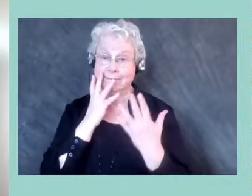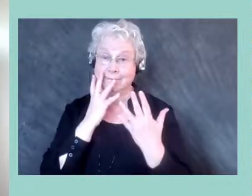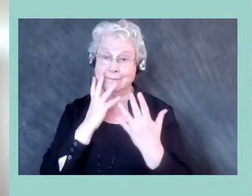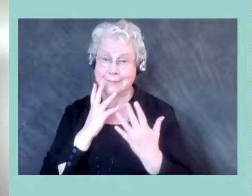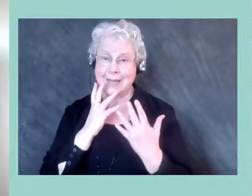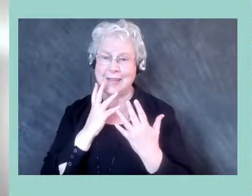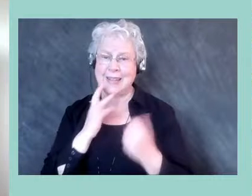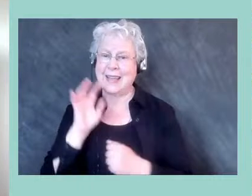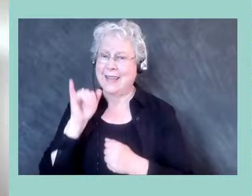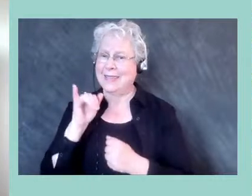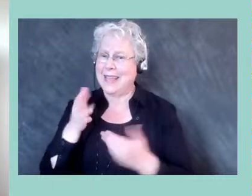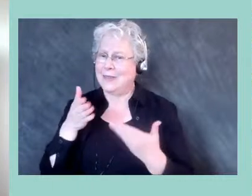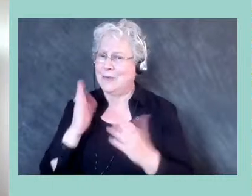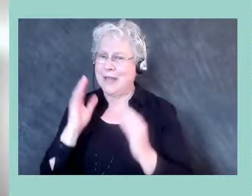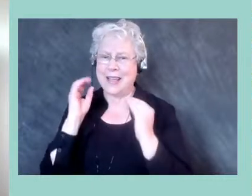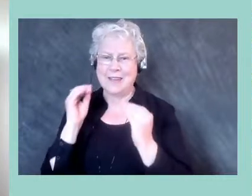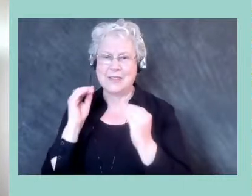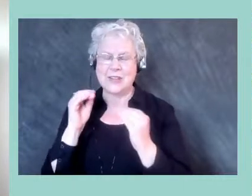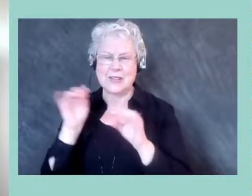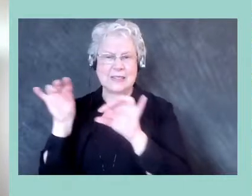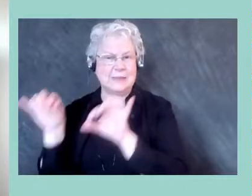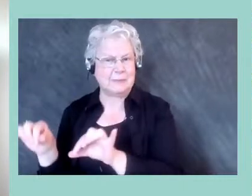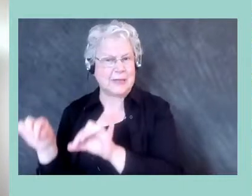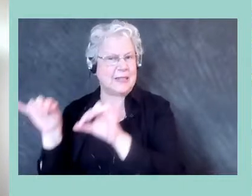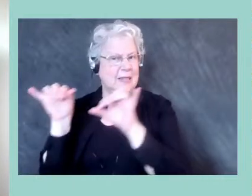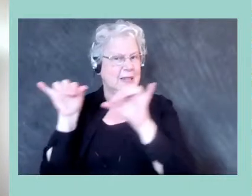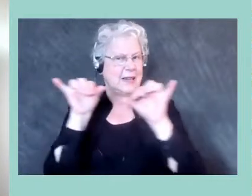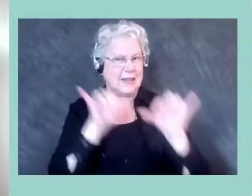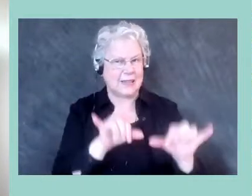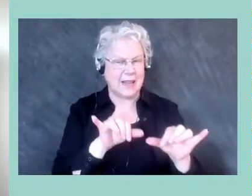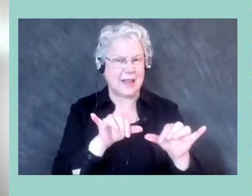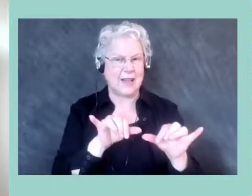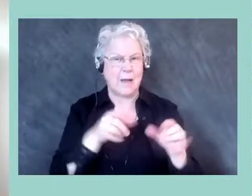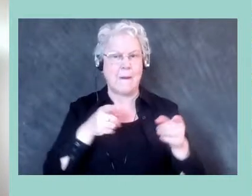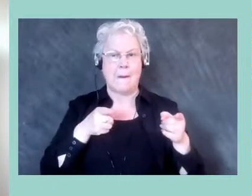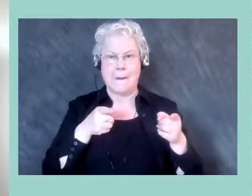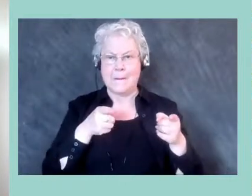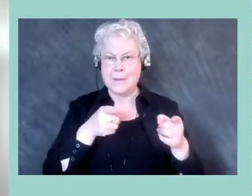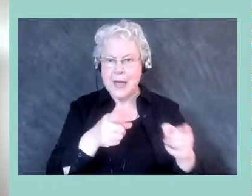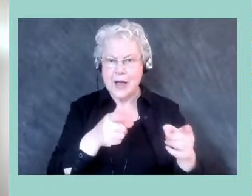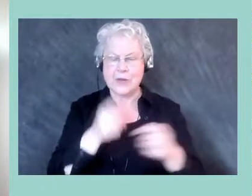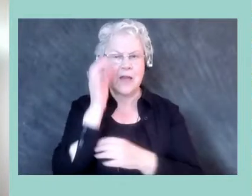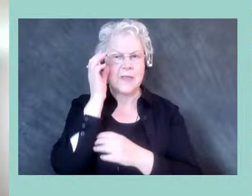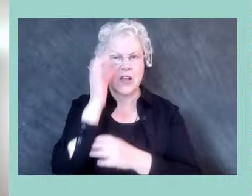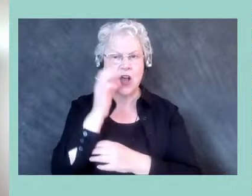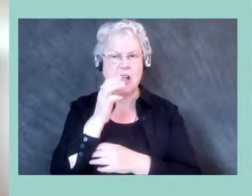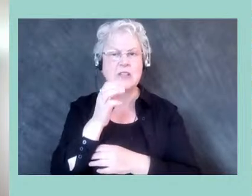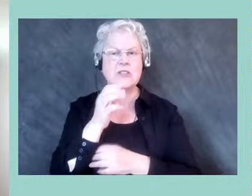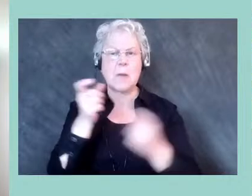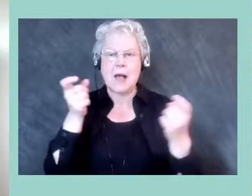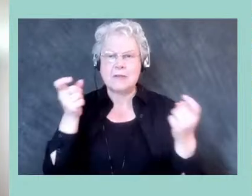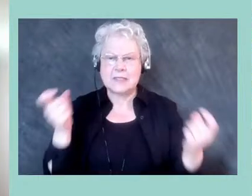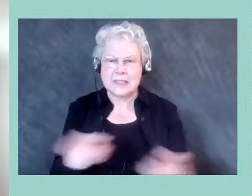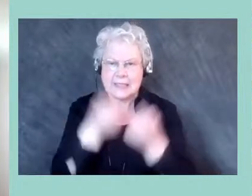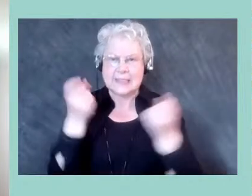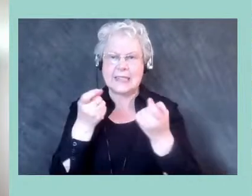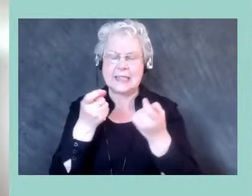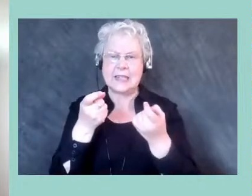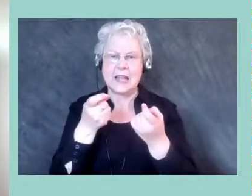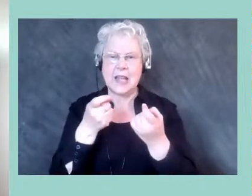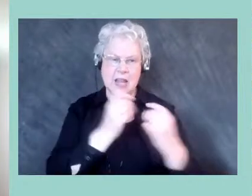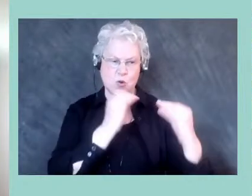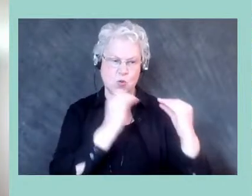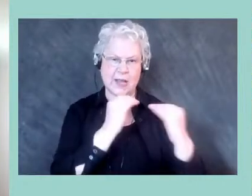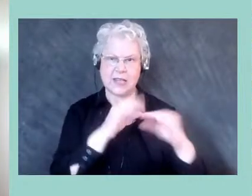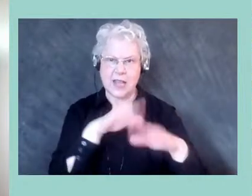Unfortunately, such methods draw striking parallels to the ways in which the concept of sin is presented to young children